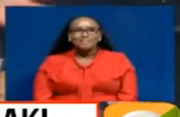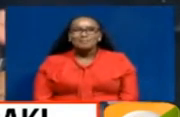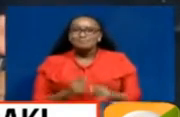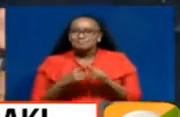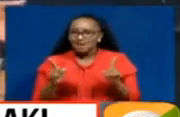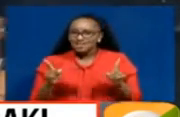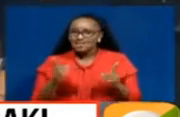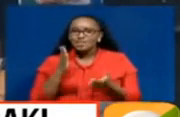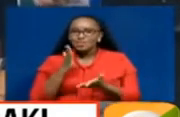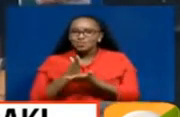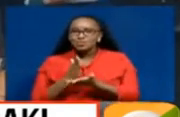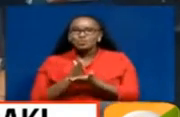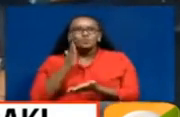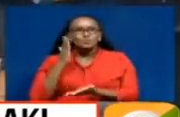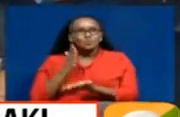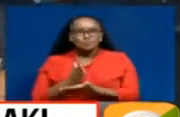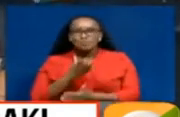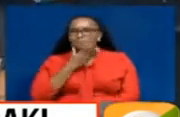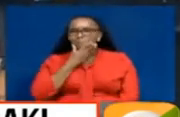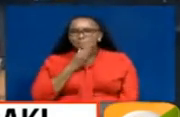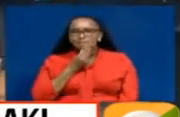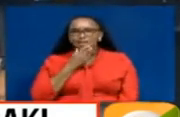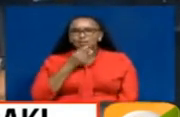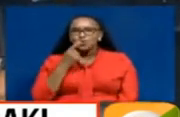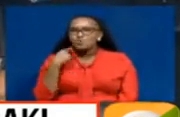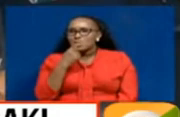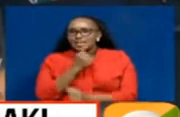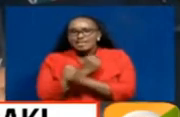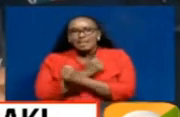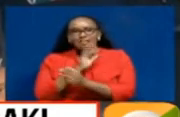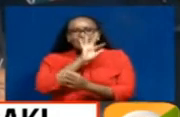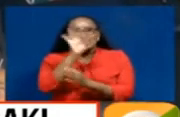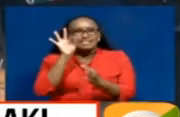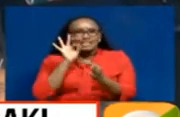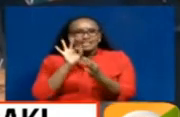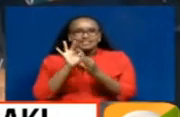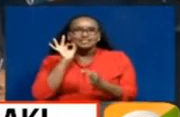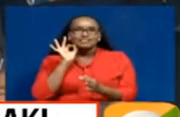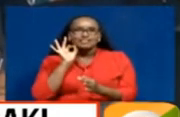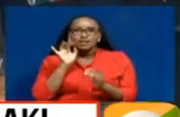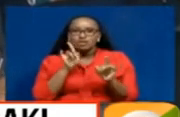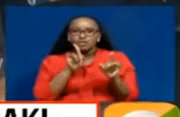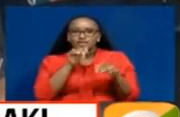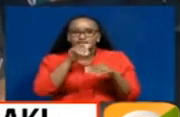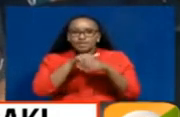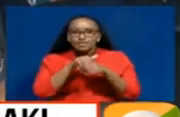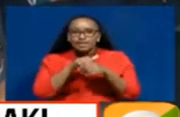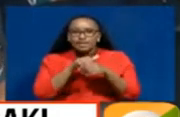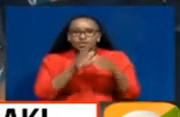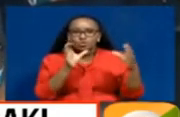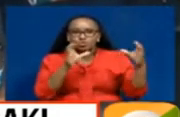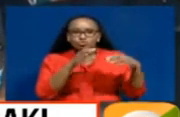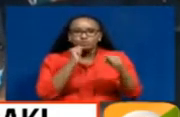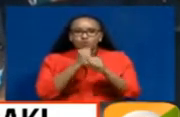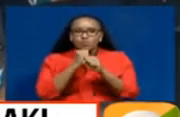But he was a gentleman by excellence. In the cabinet, we worked